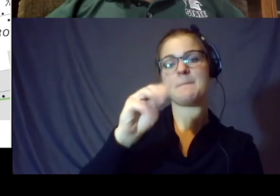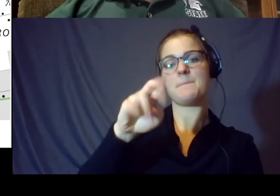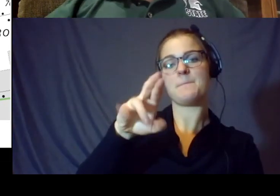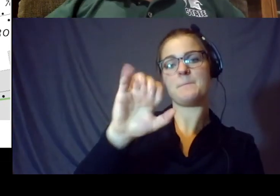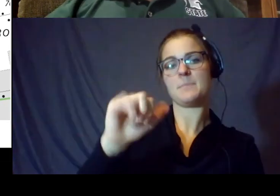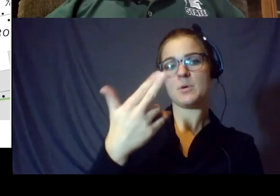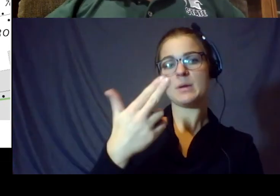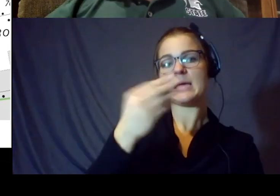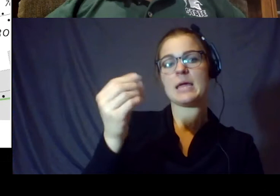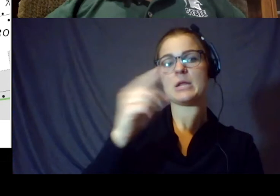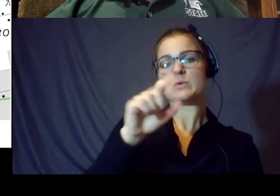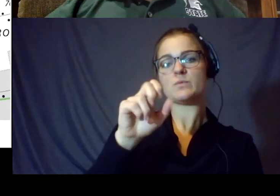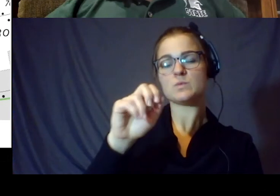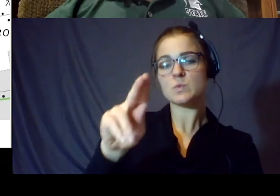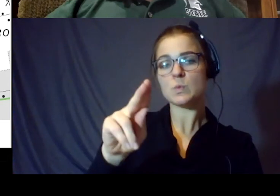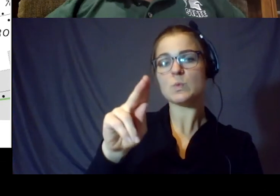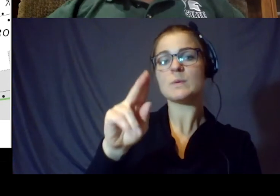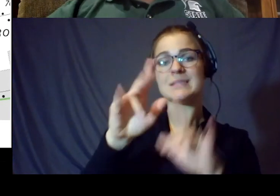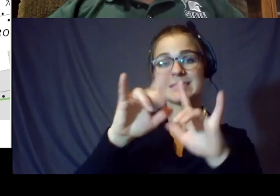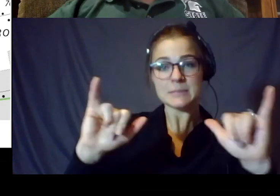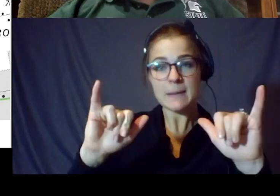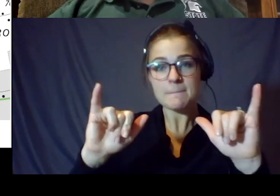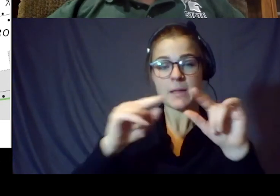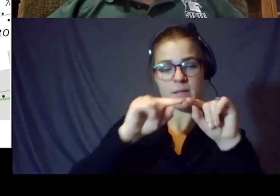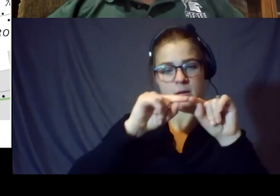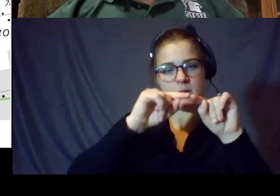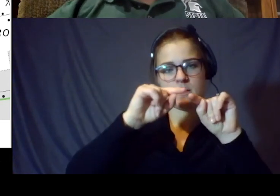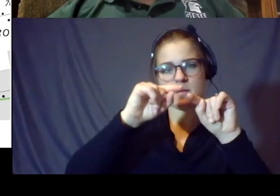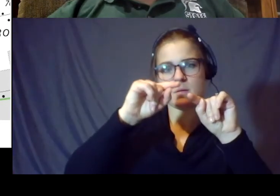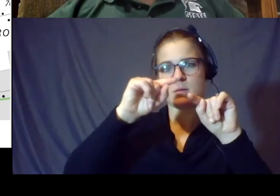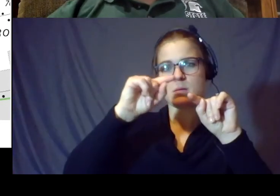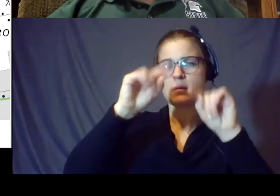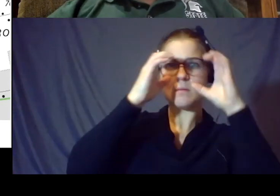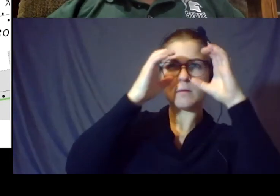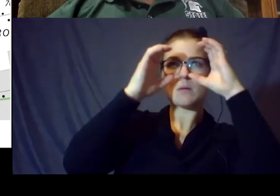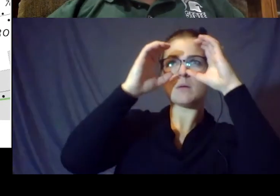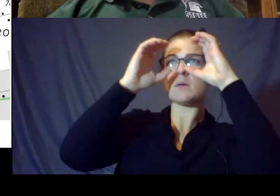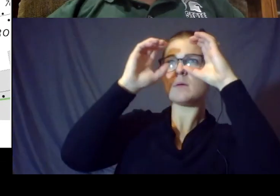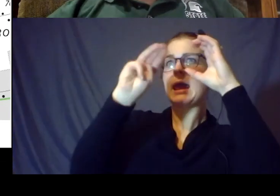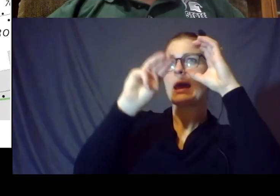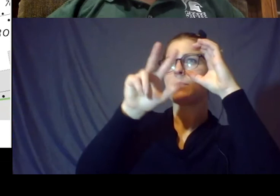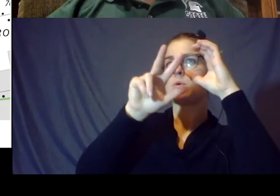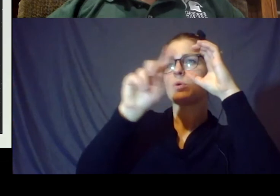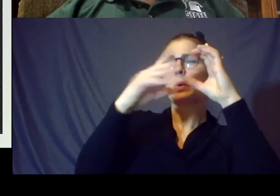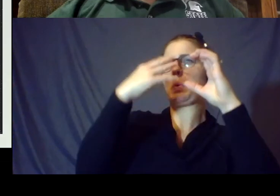Nu, and then you can just move slowly along and you'll find M31 and you'll get a nice view